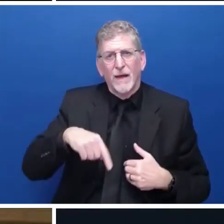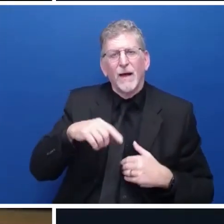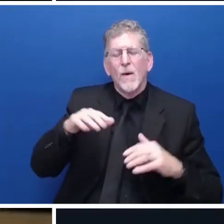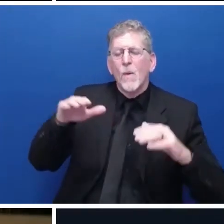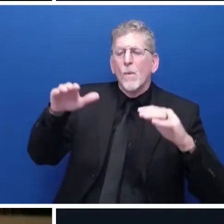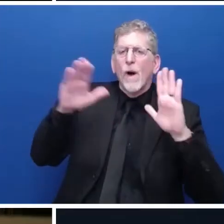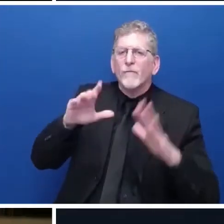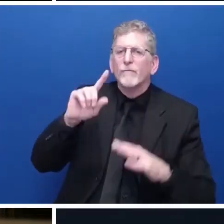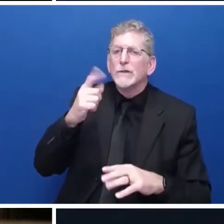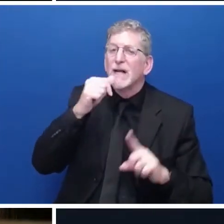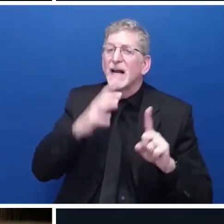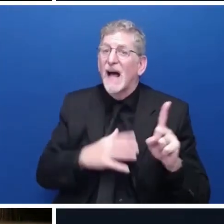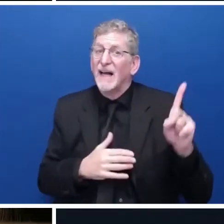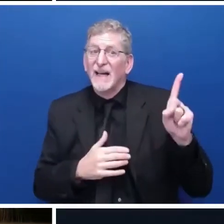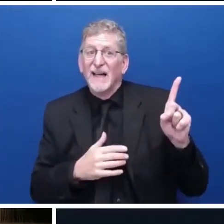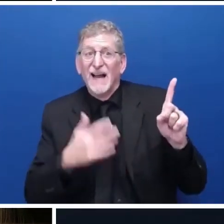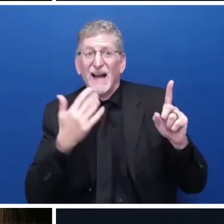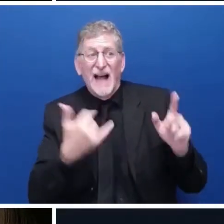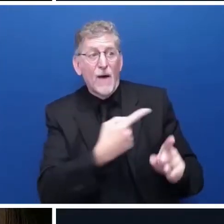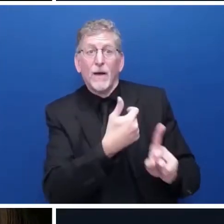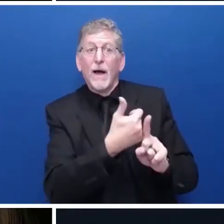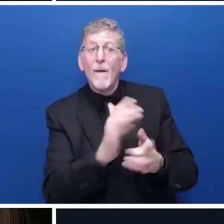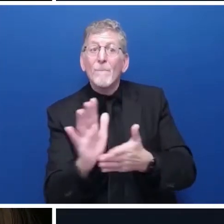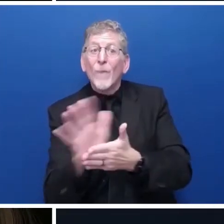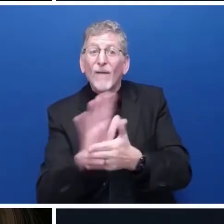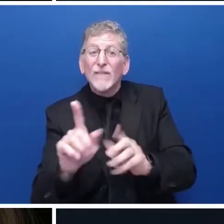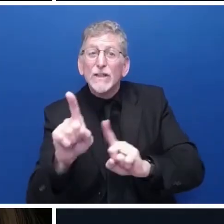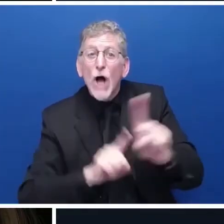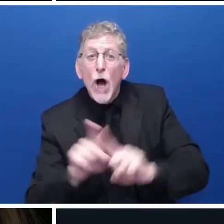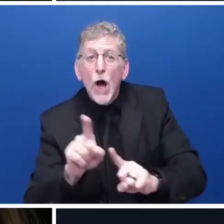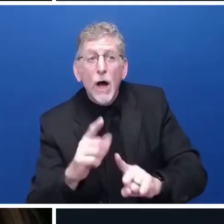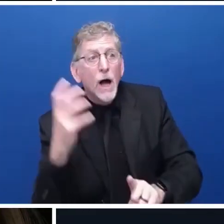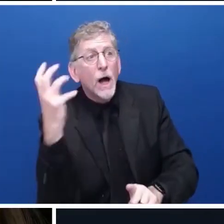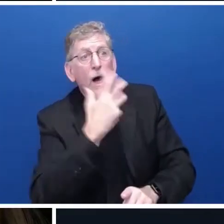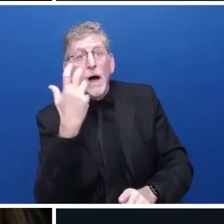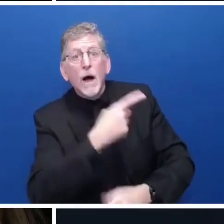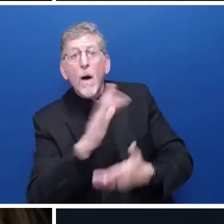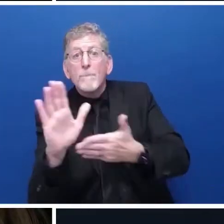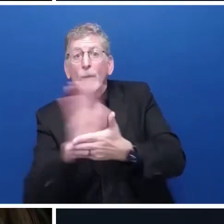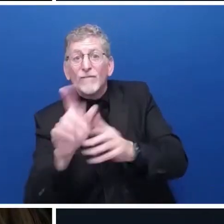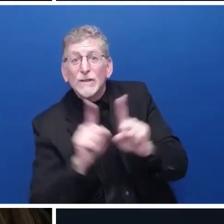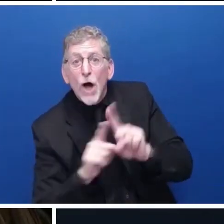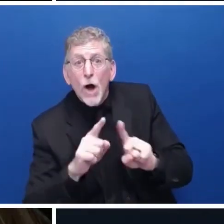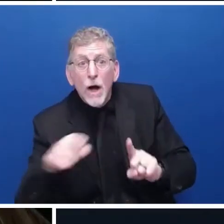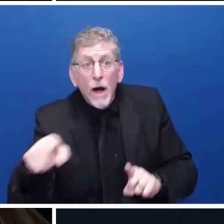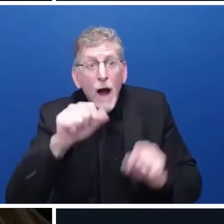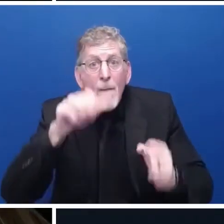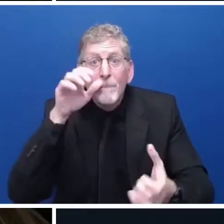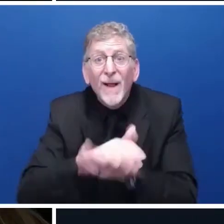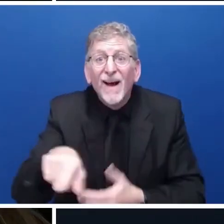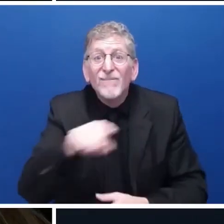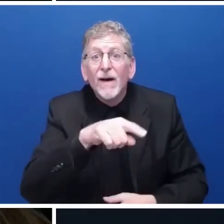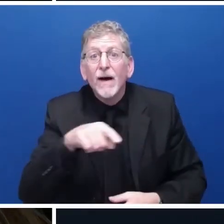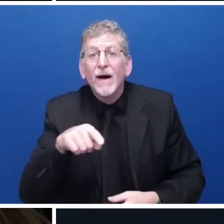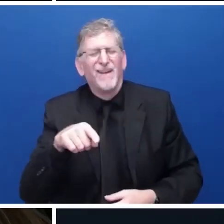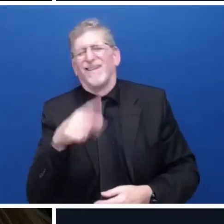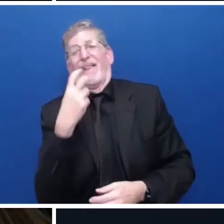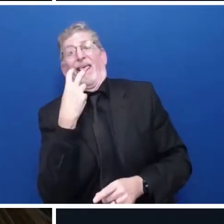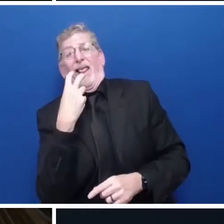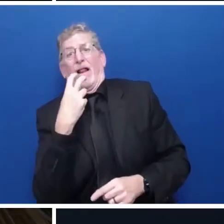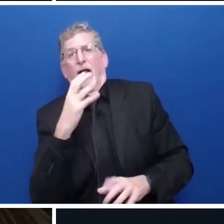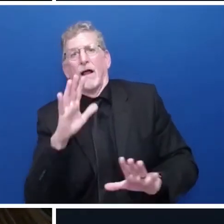believe it? Who would have believed that? Over the past year, she has had an incredible